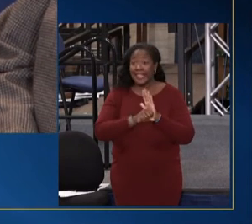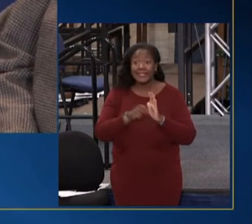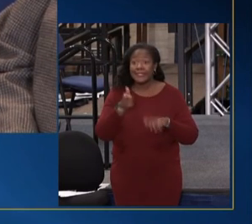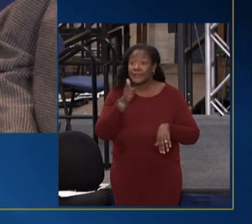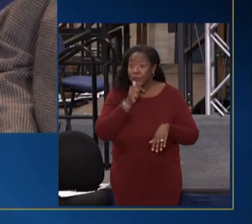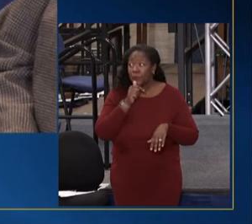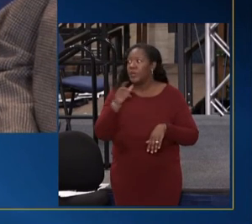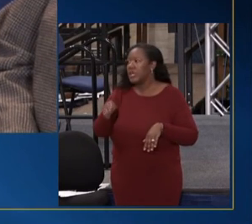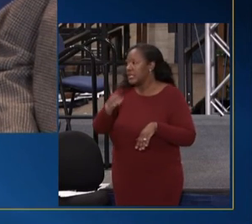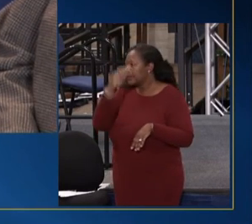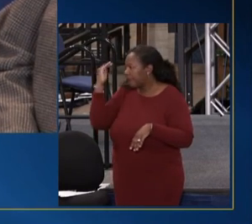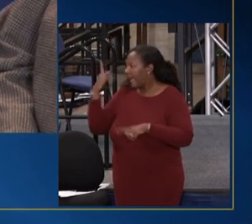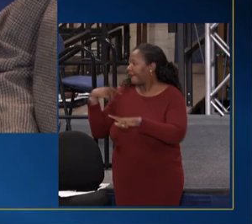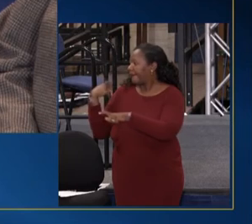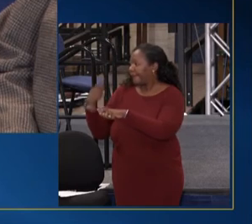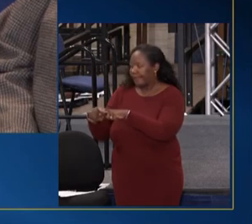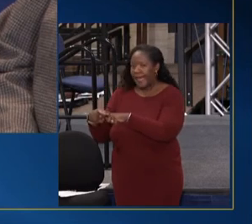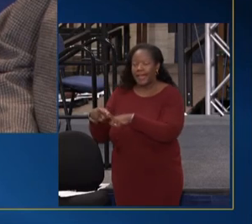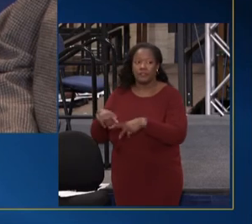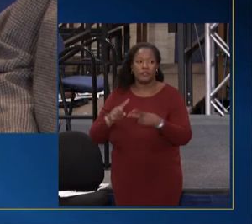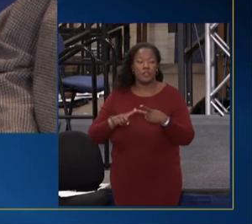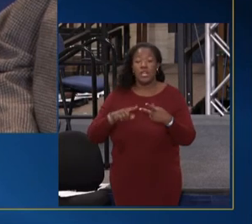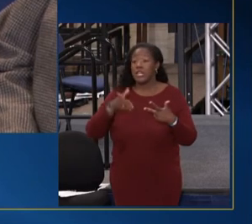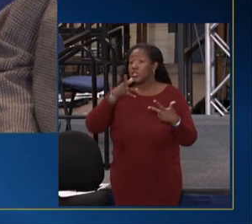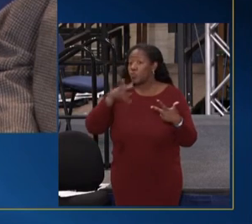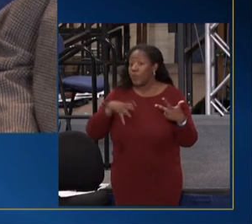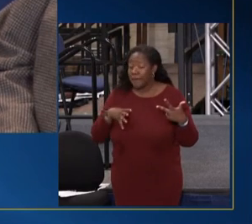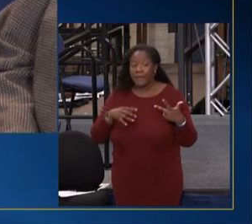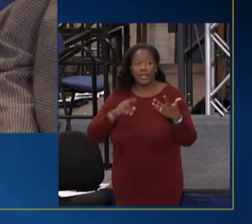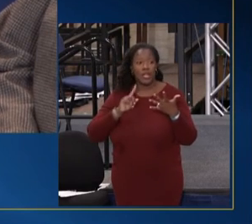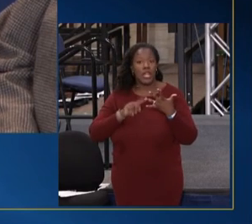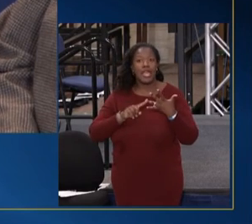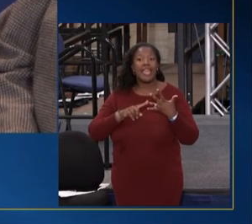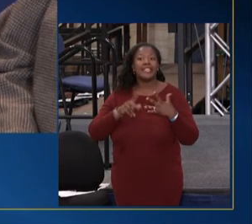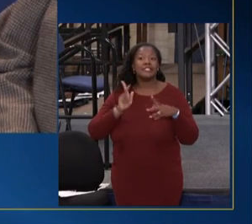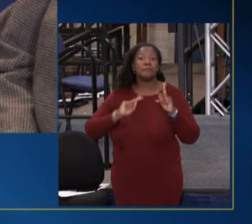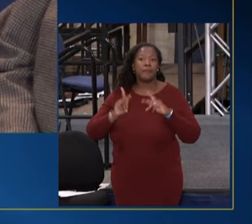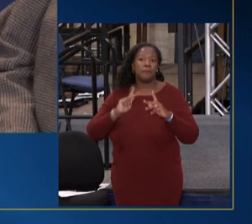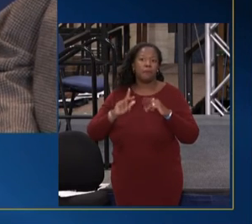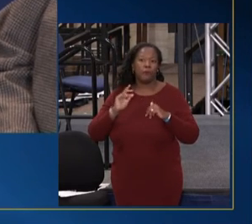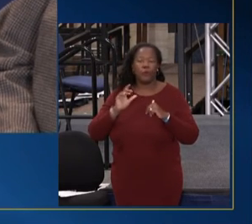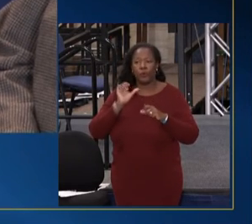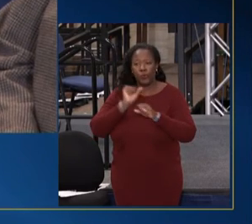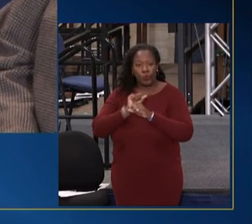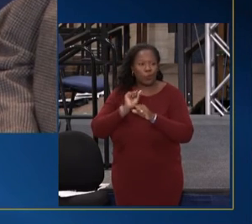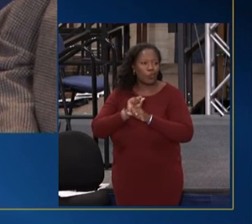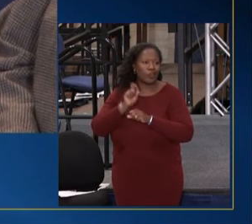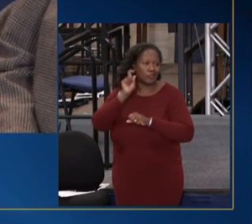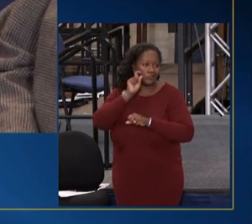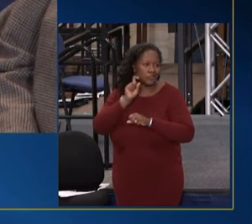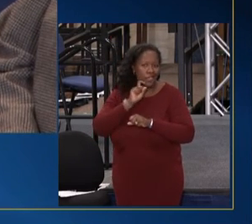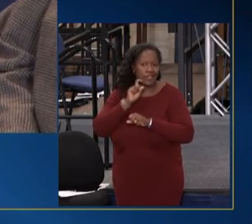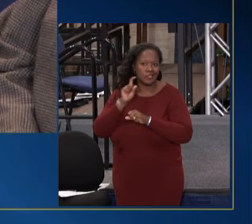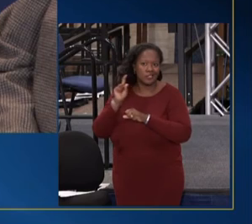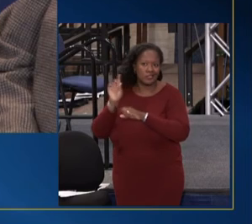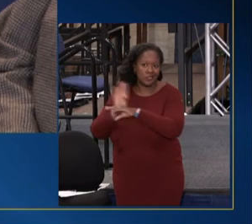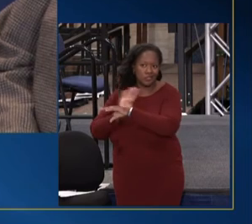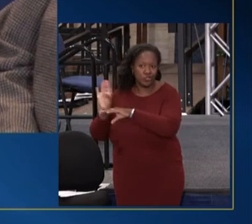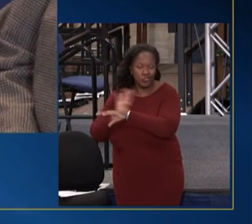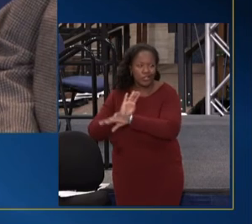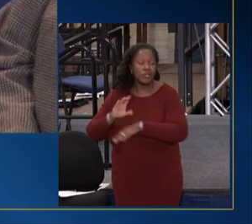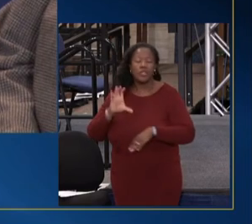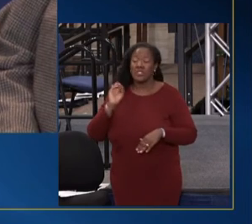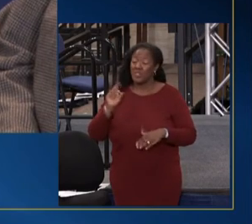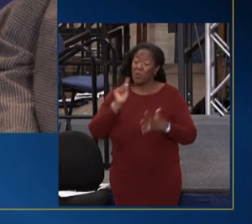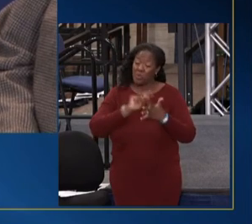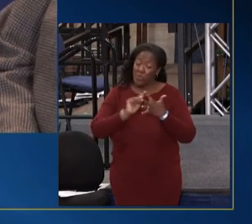Latinx individuals, it is women, it is sex workers. So those on the edges of